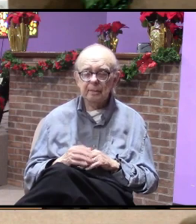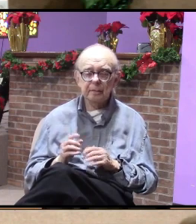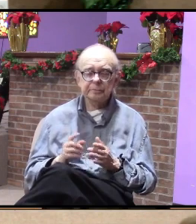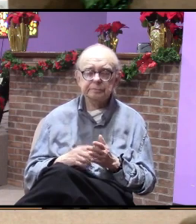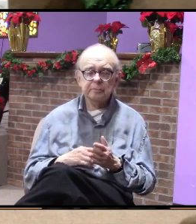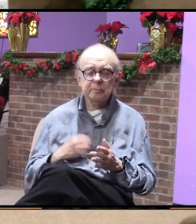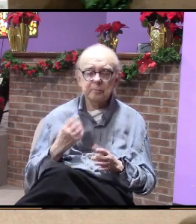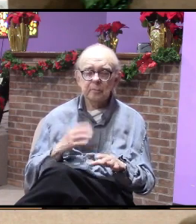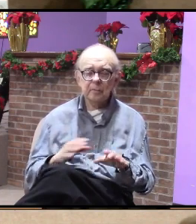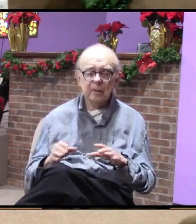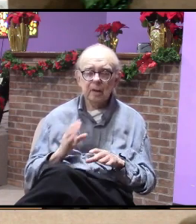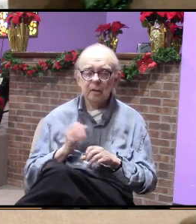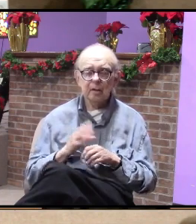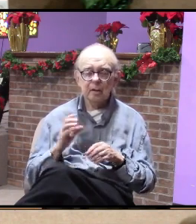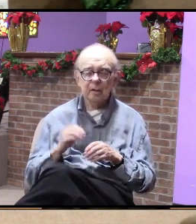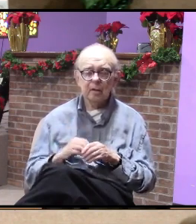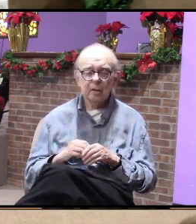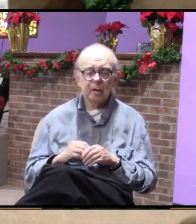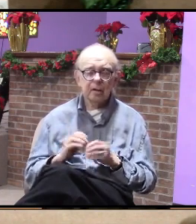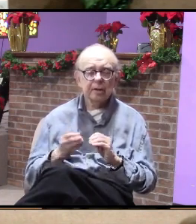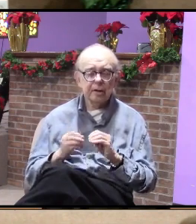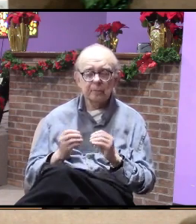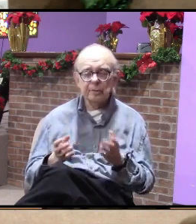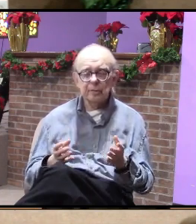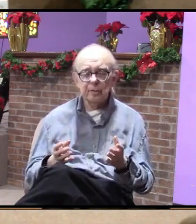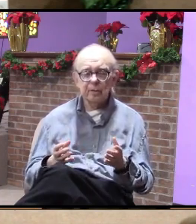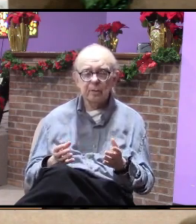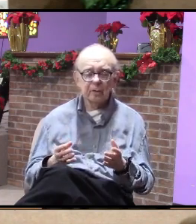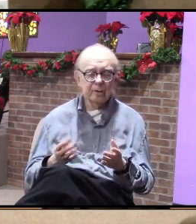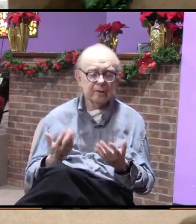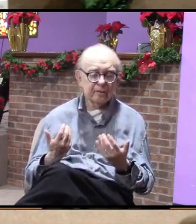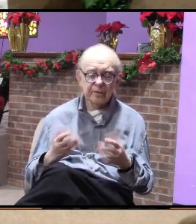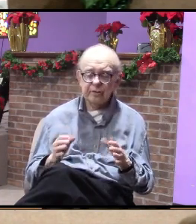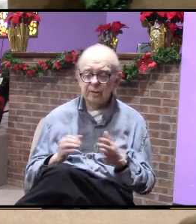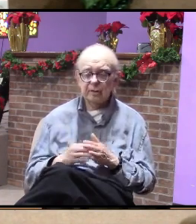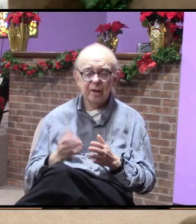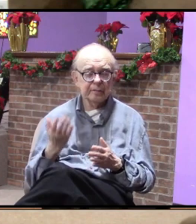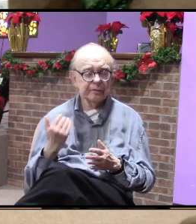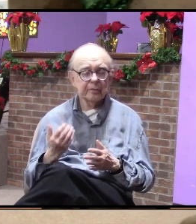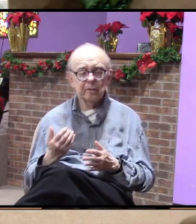Sometimes what we do is we get involved in the numbers. Been there and done that.